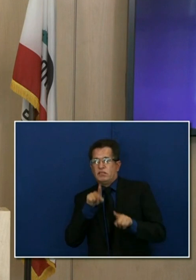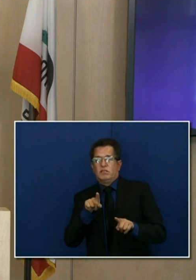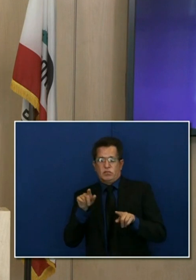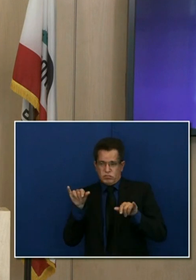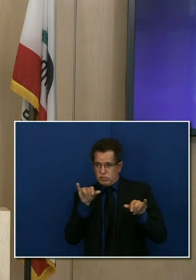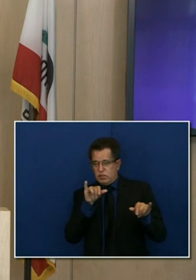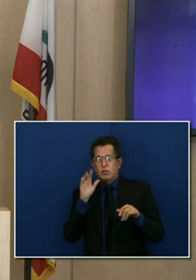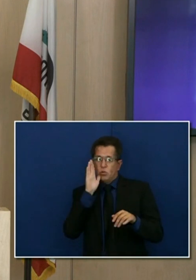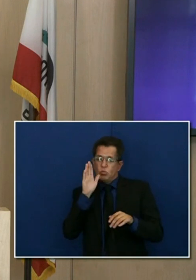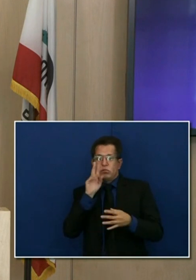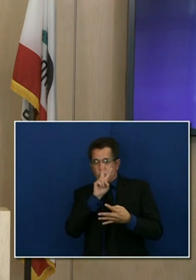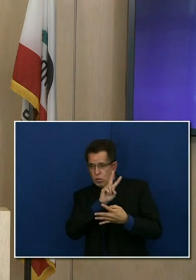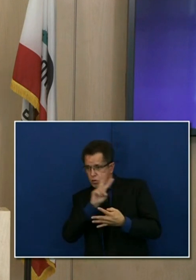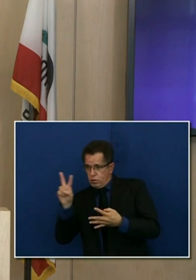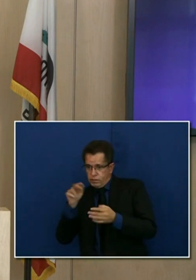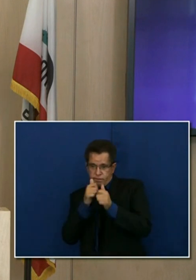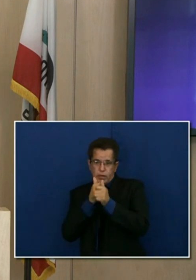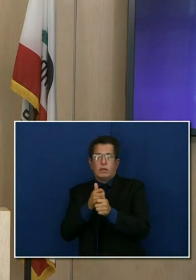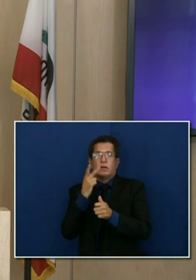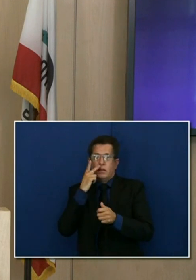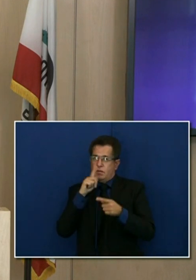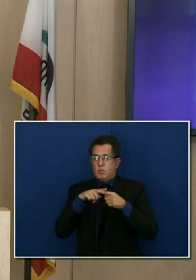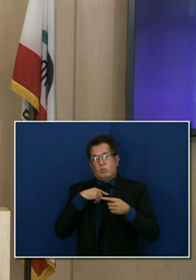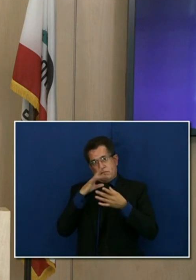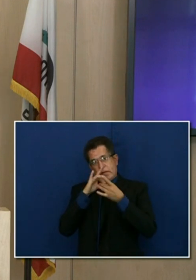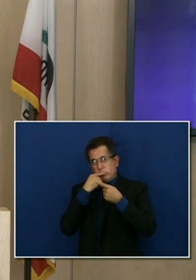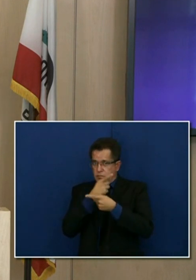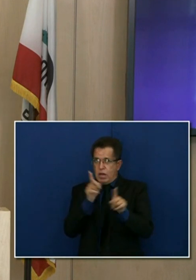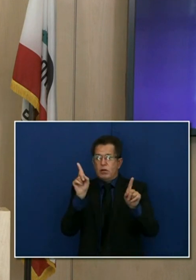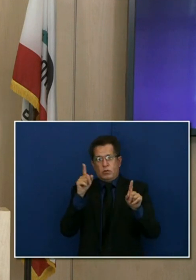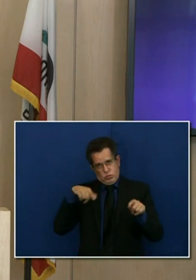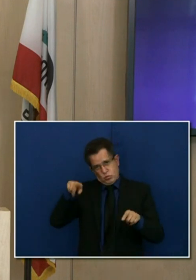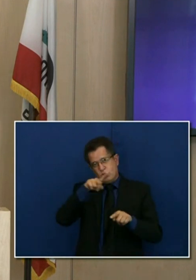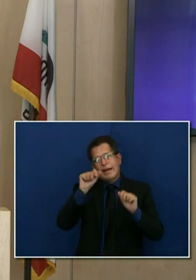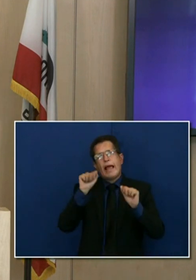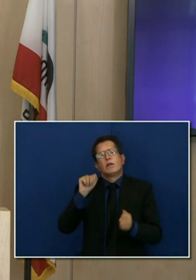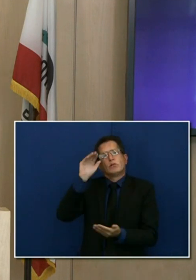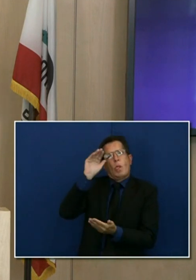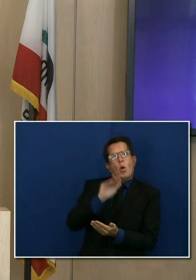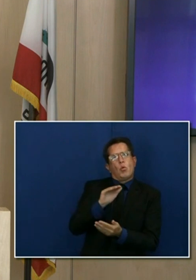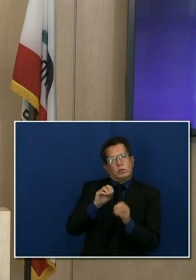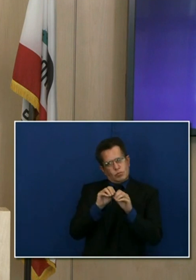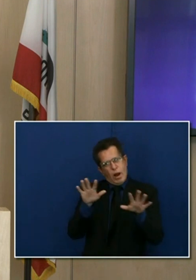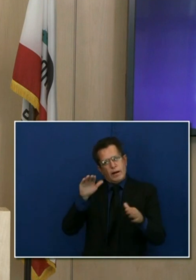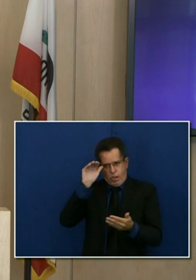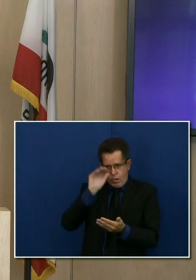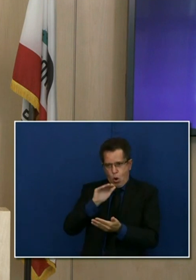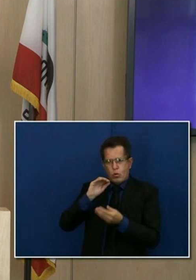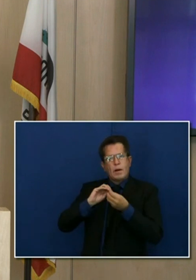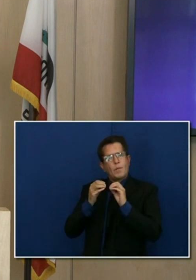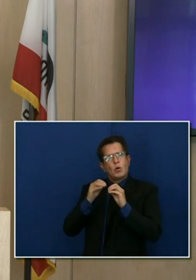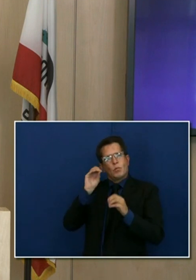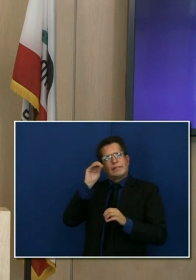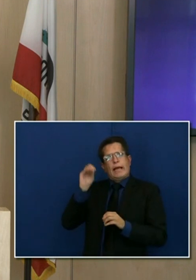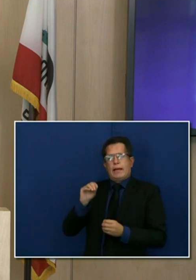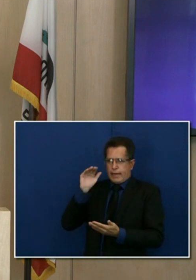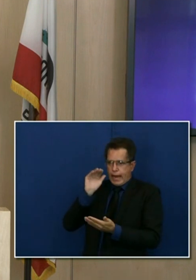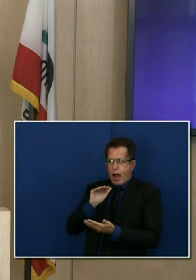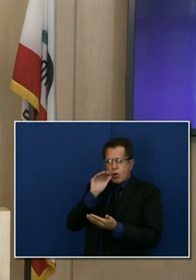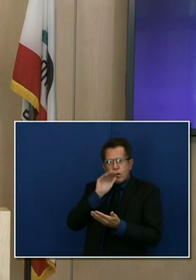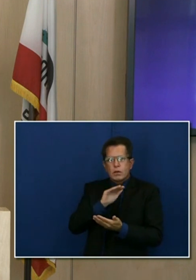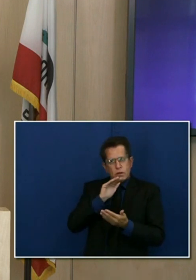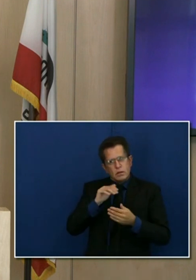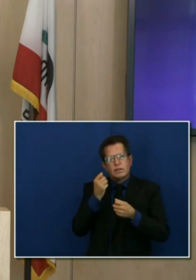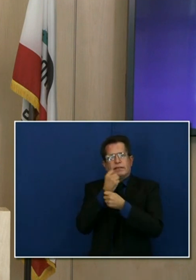to work to do everything. But our message, again, is clear. We have it within our power to slow the spread, lower the case counts. That not only fights to